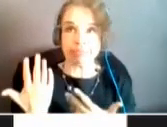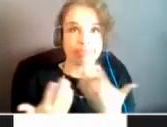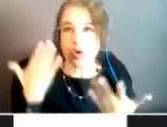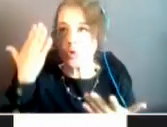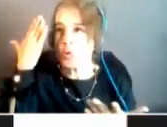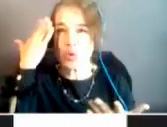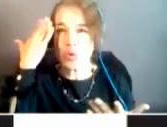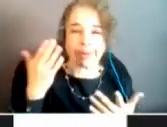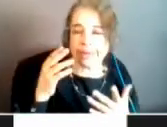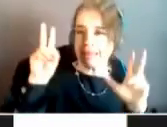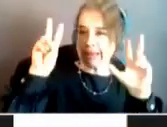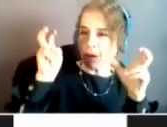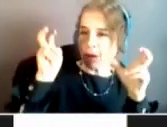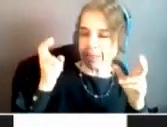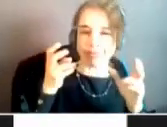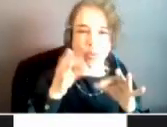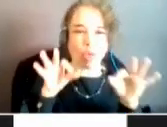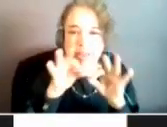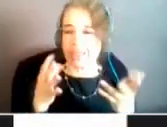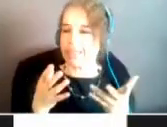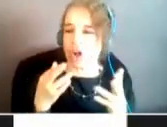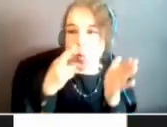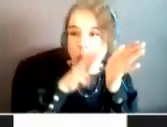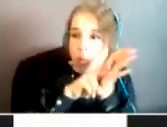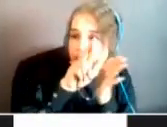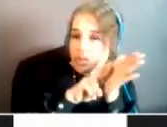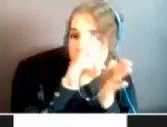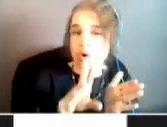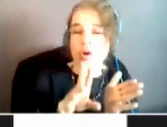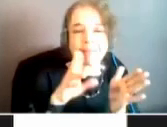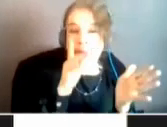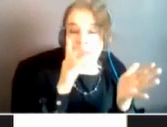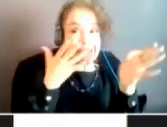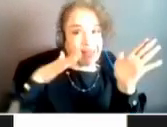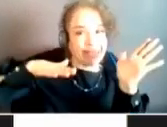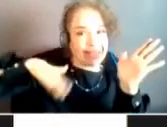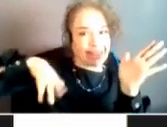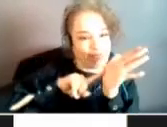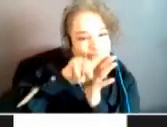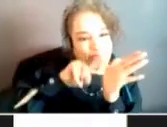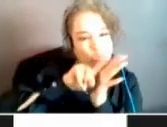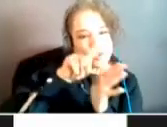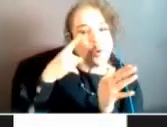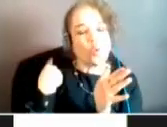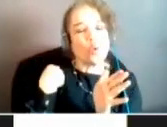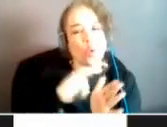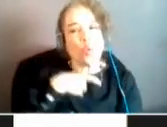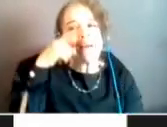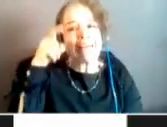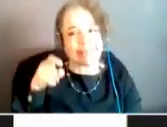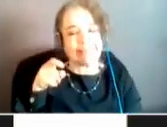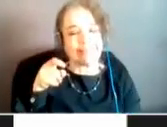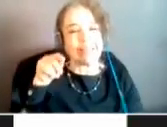They're often not subjects in research that is being done. And so we really need to